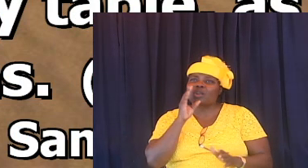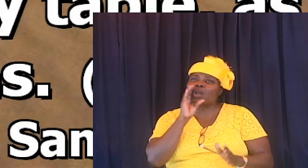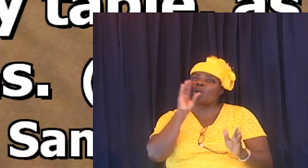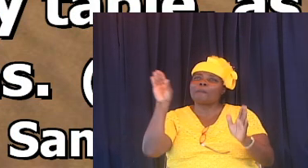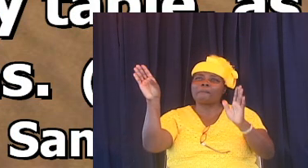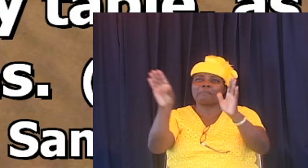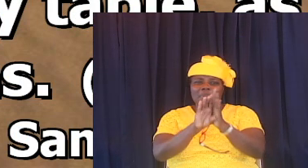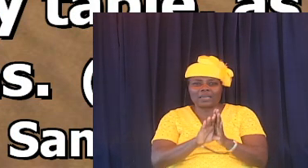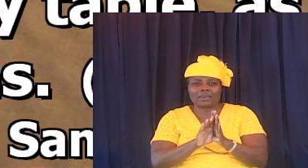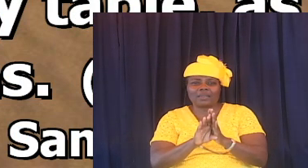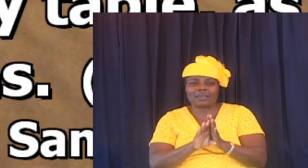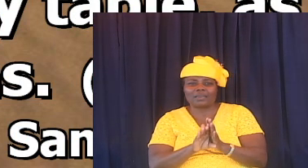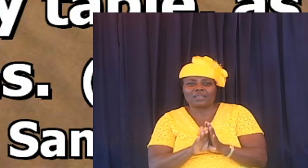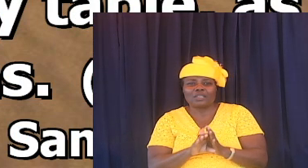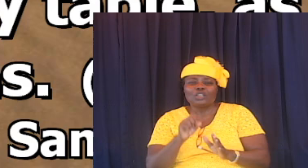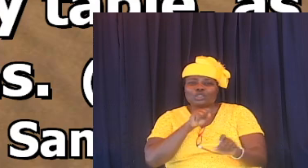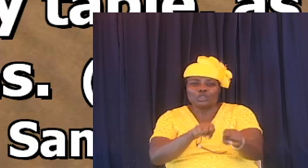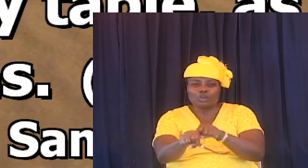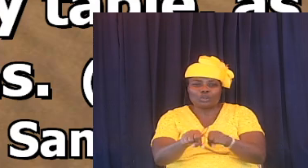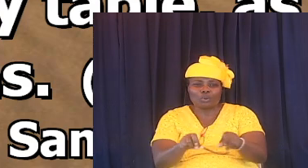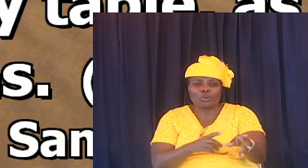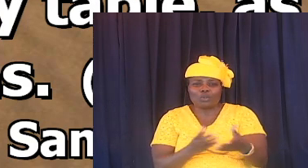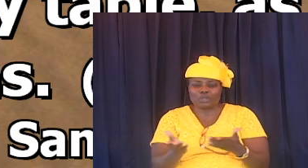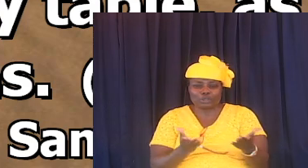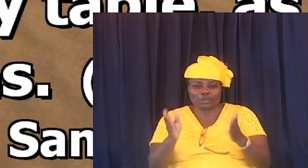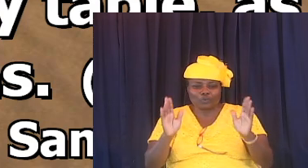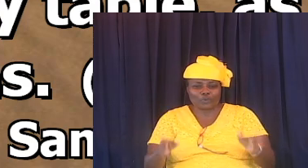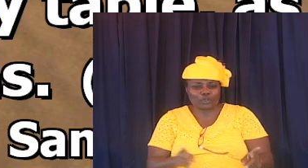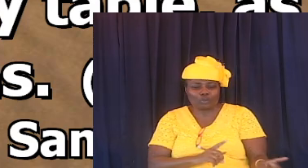servant, so shall the servant do.